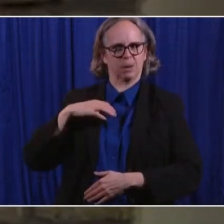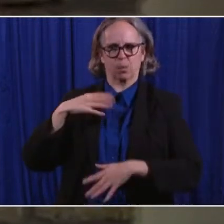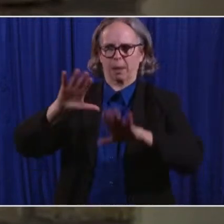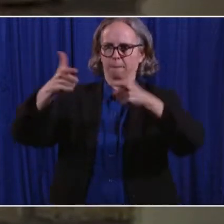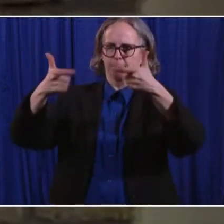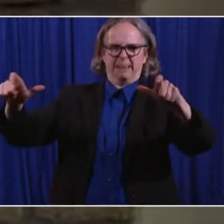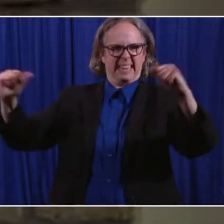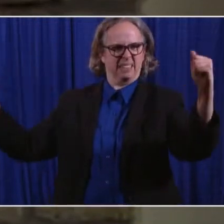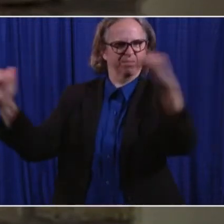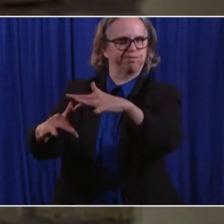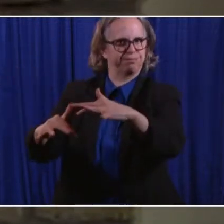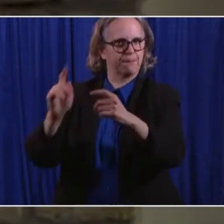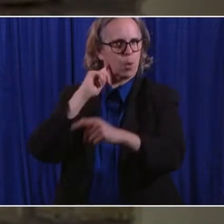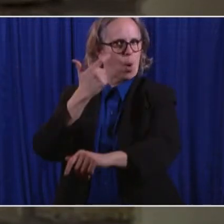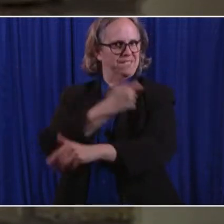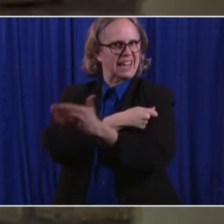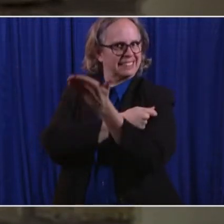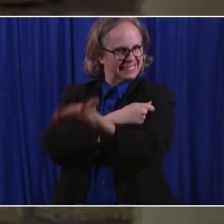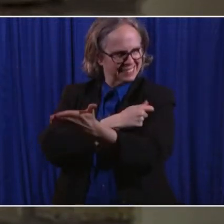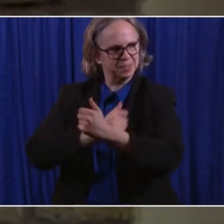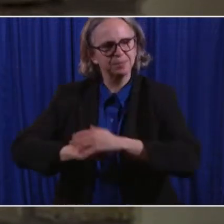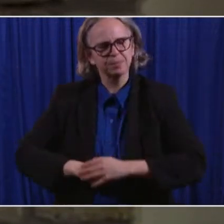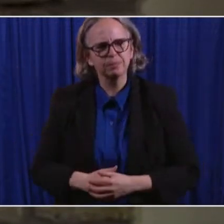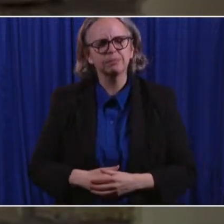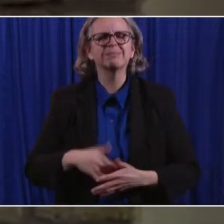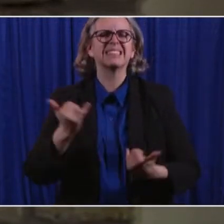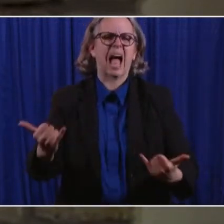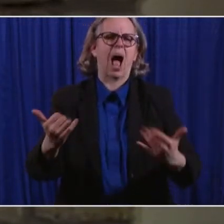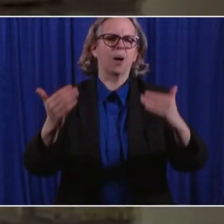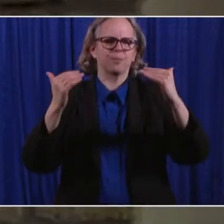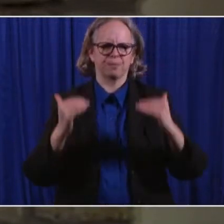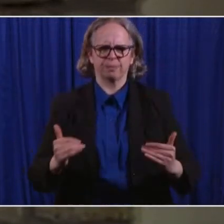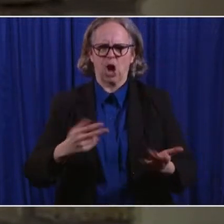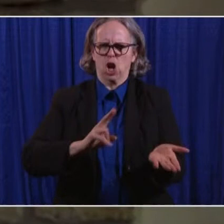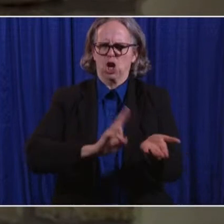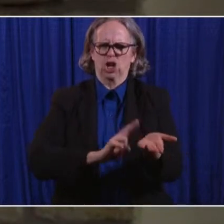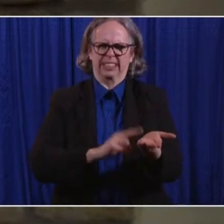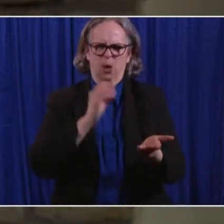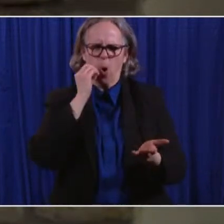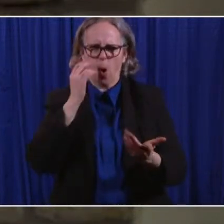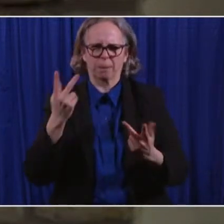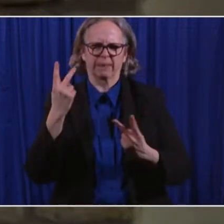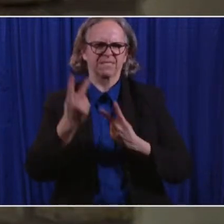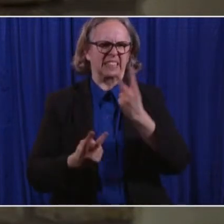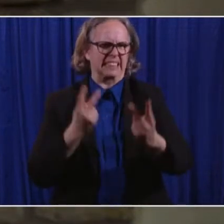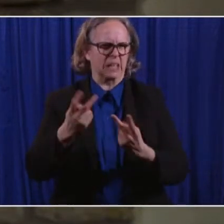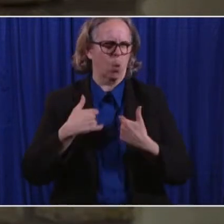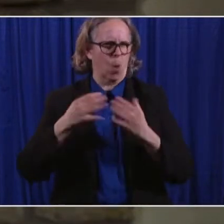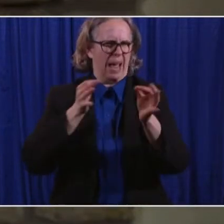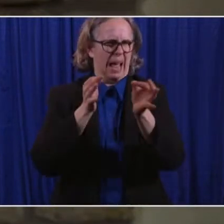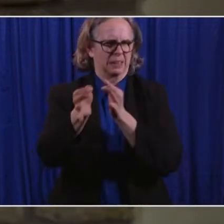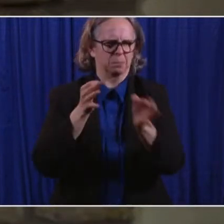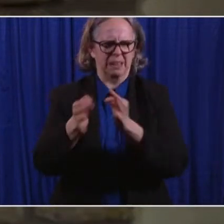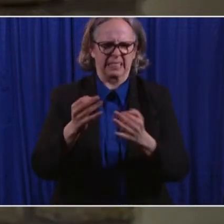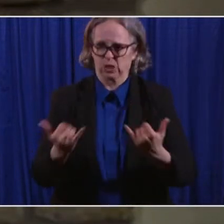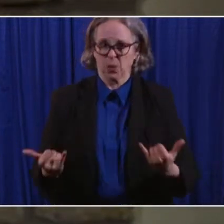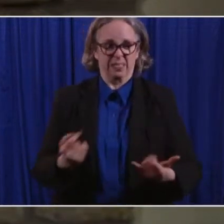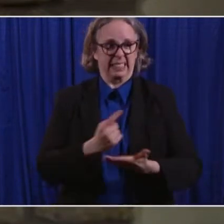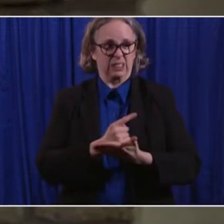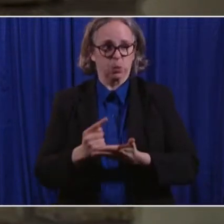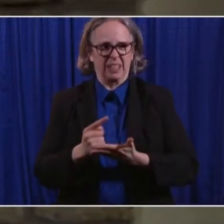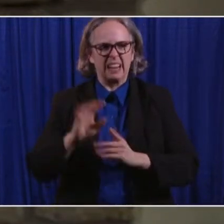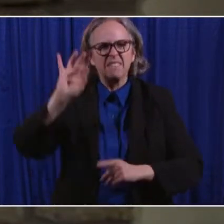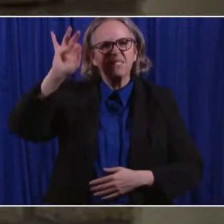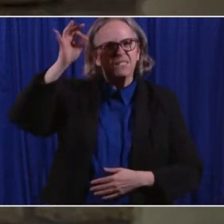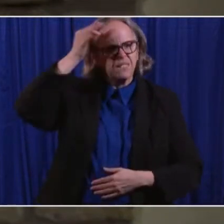Let's turn now to nursing home visitation. This week, the federal government announced new national guidelines for nursing